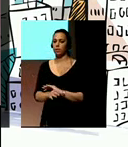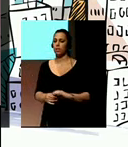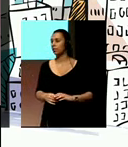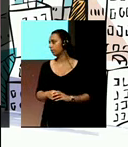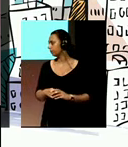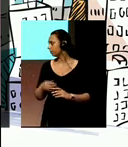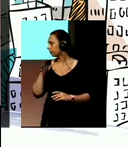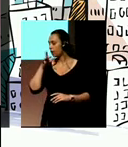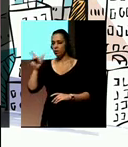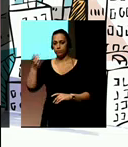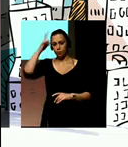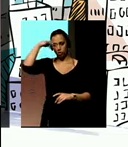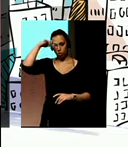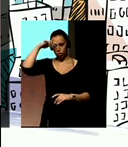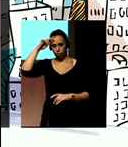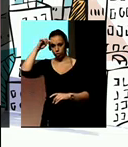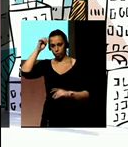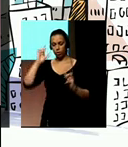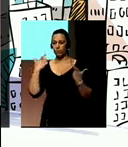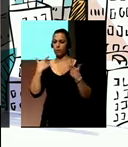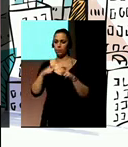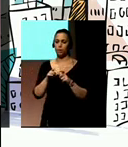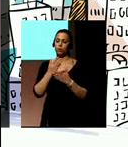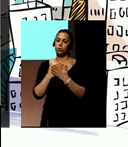Fundación Accesibilidad Vía Libre.